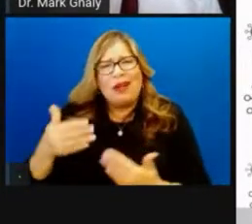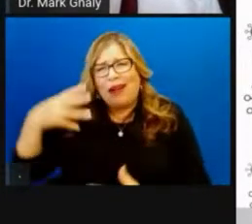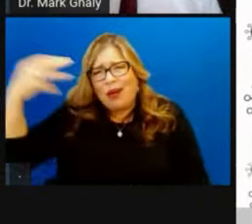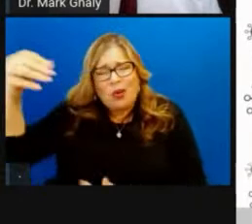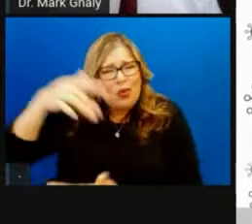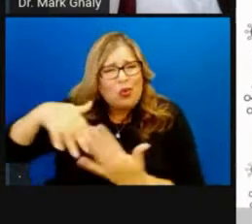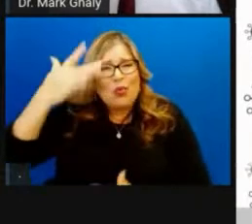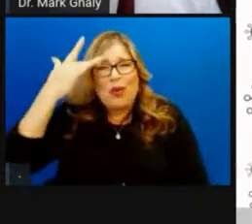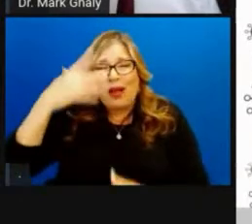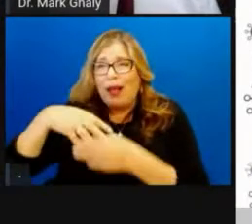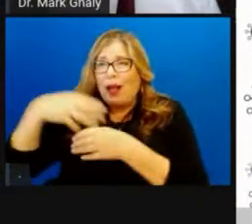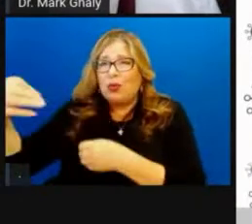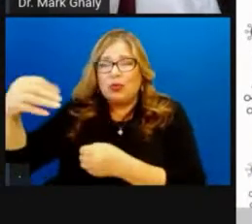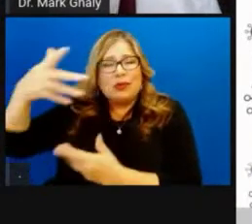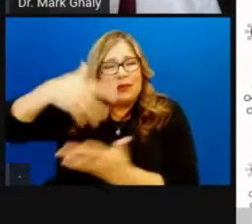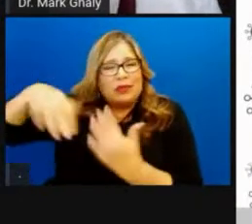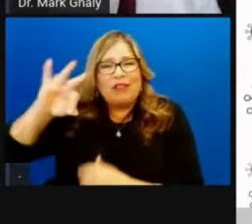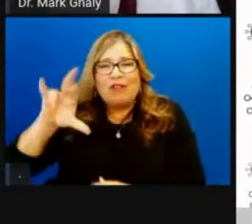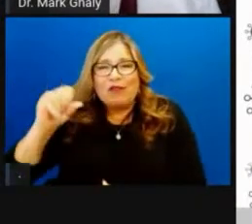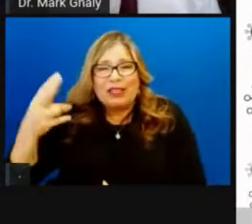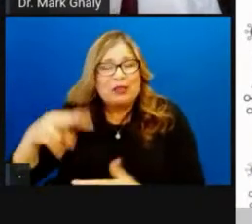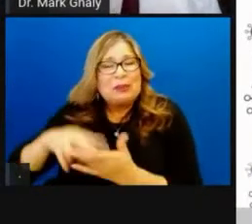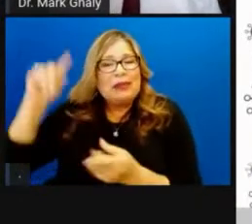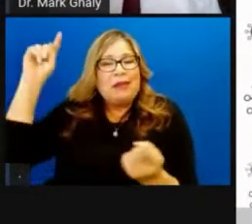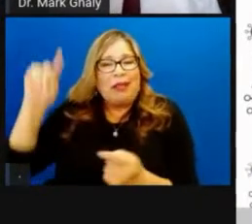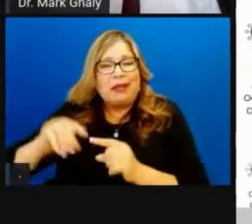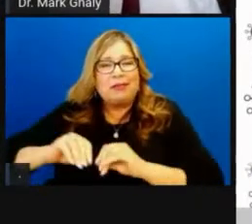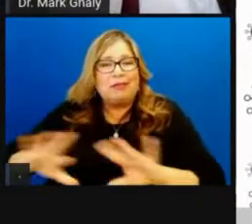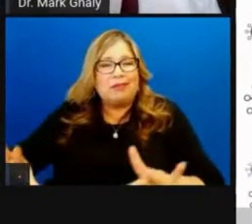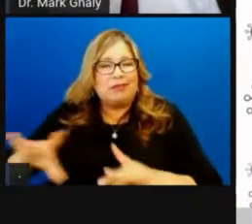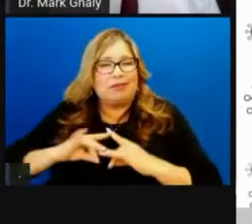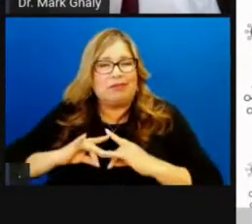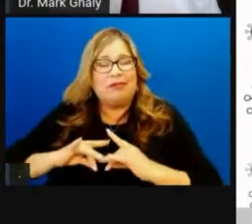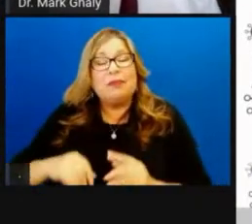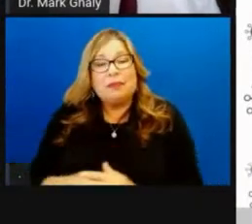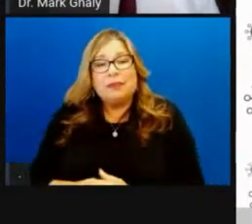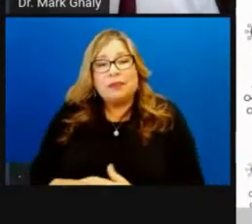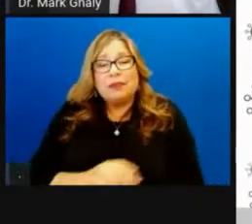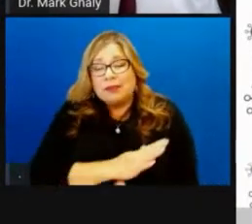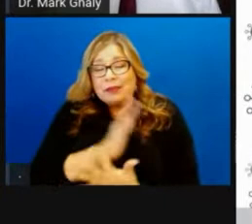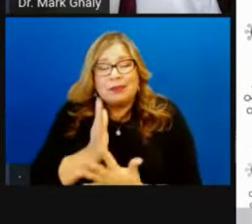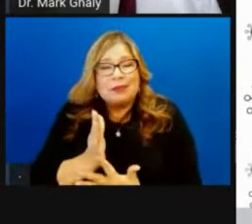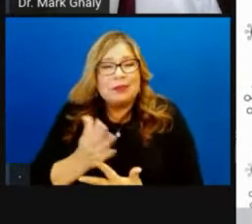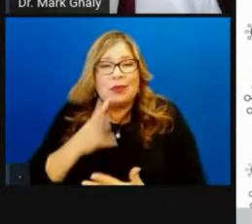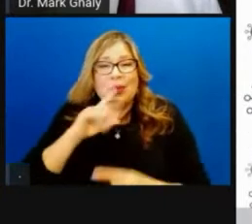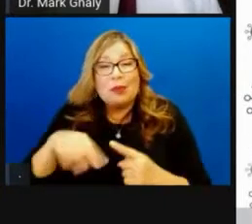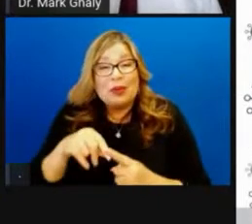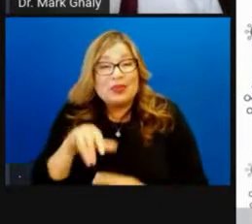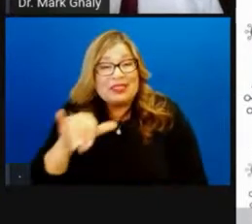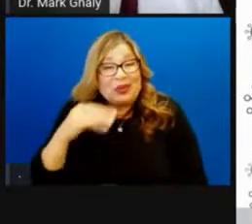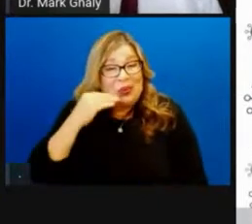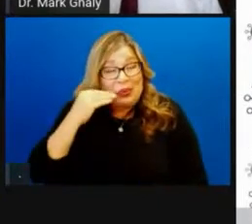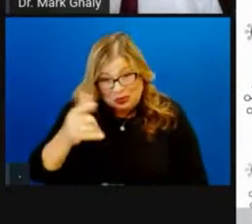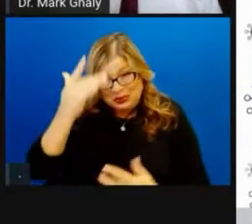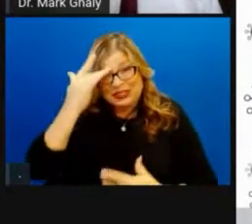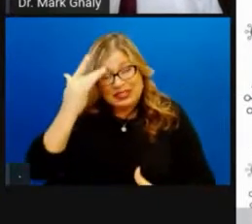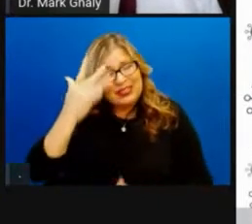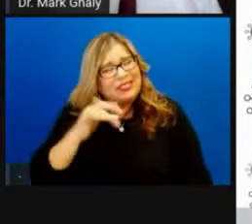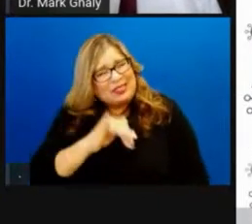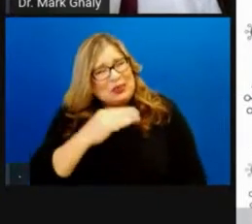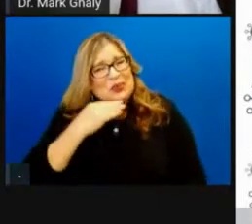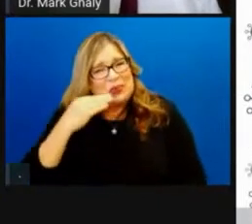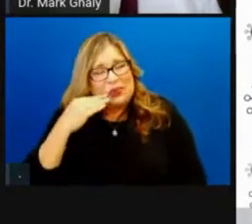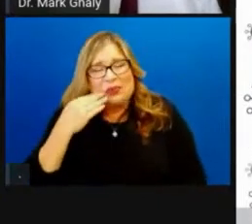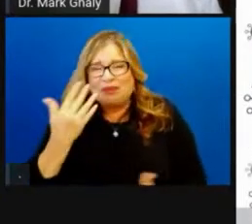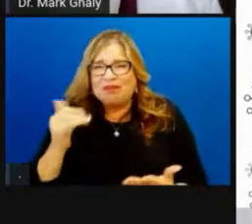air helps reduce transmission. And then, of course, stay home when you're sick. We talk about common sense measures, and that's one